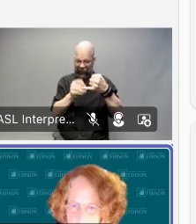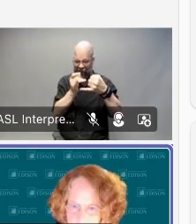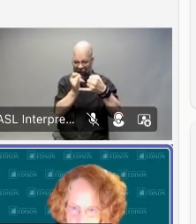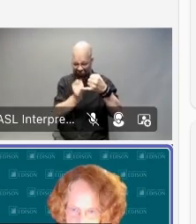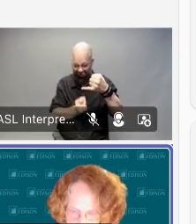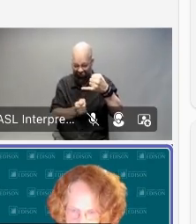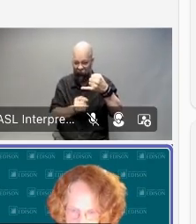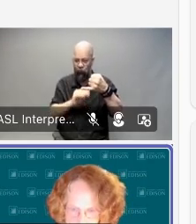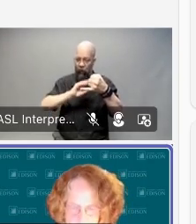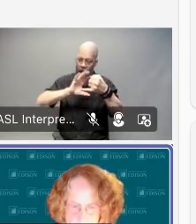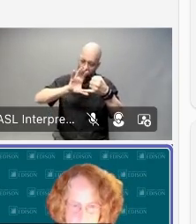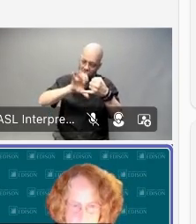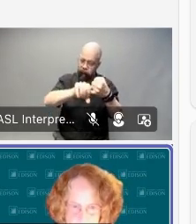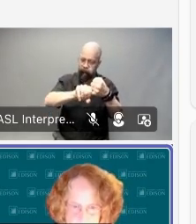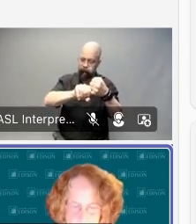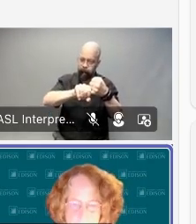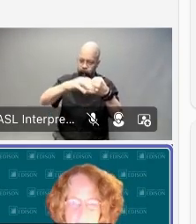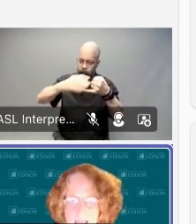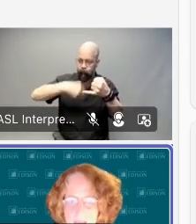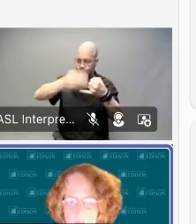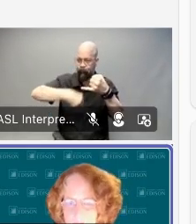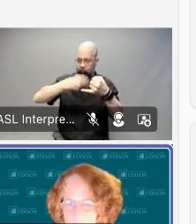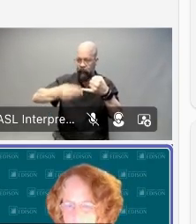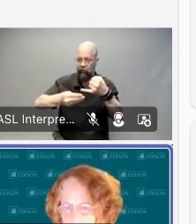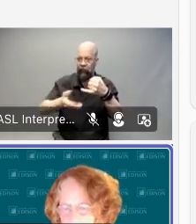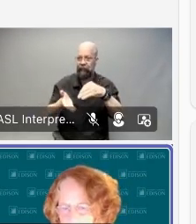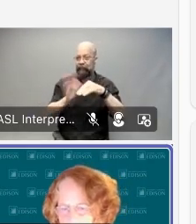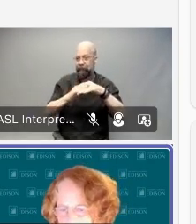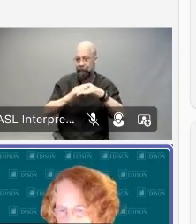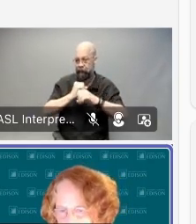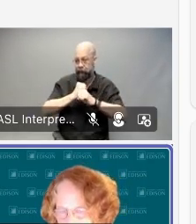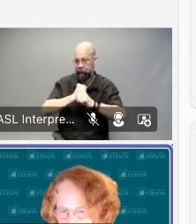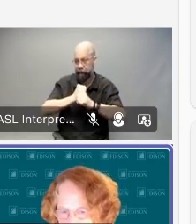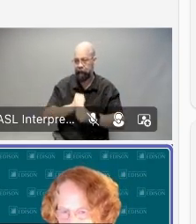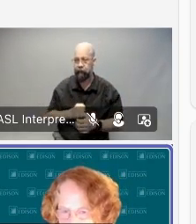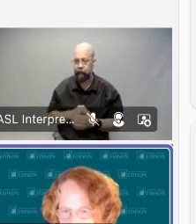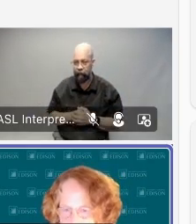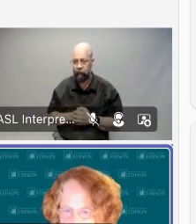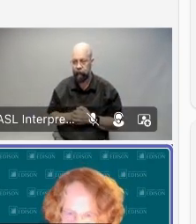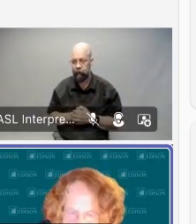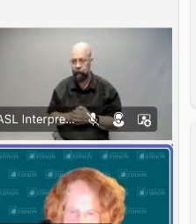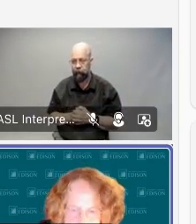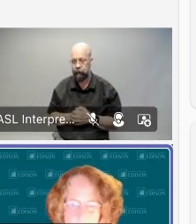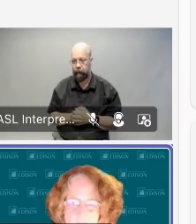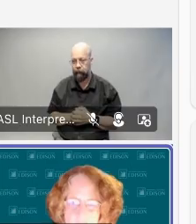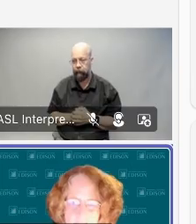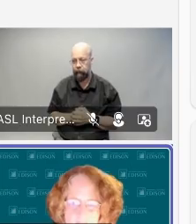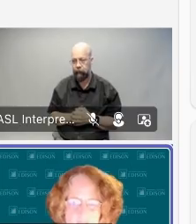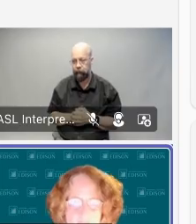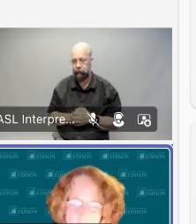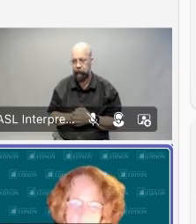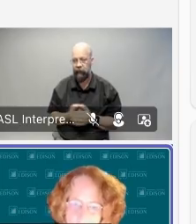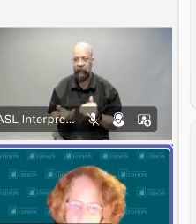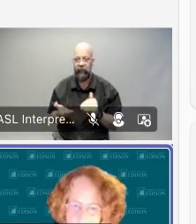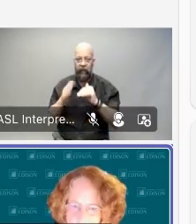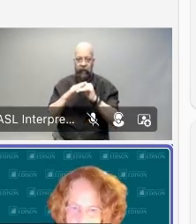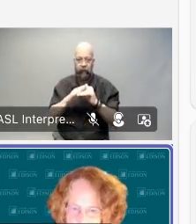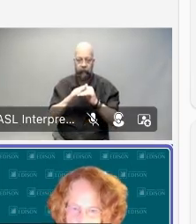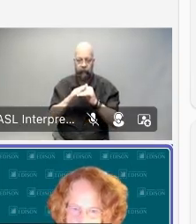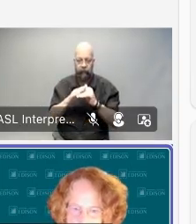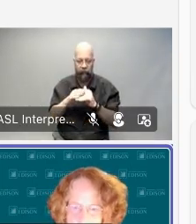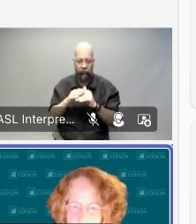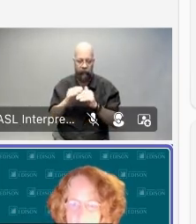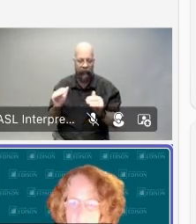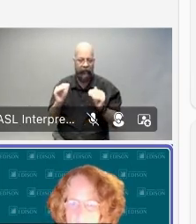provide mechanical and electrical reinforcement. And we've incorporated enhanced transmission system design into our standards for high fire